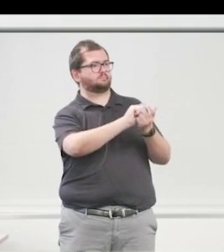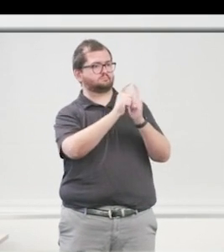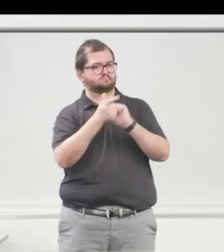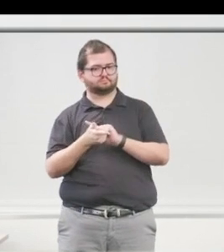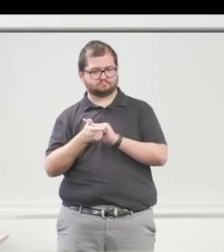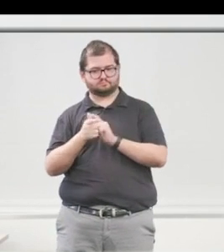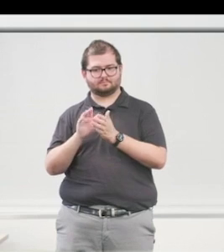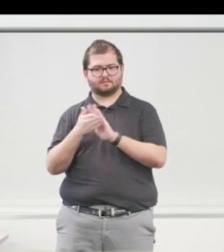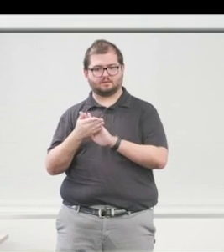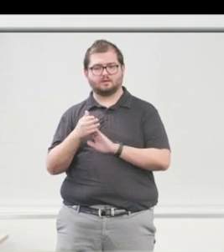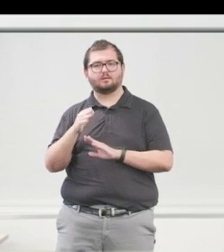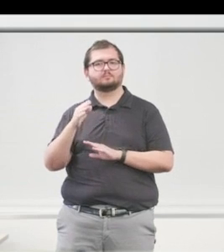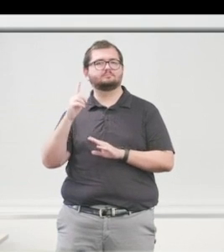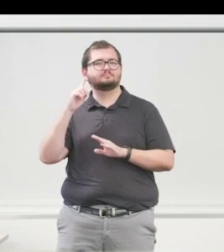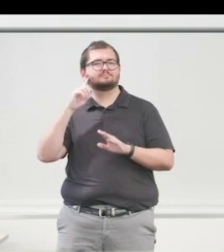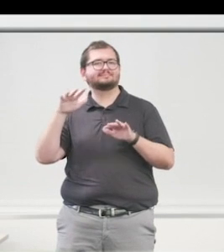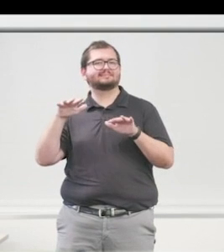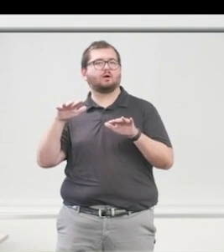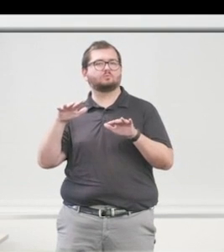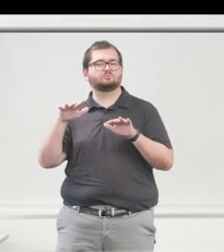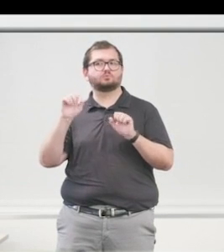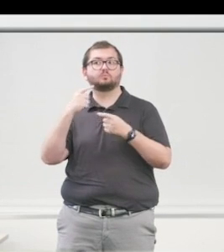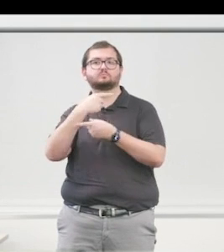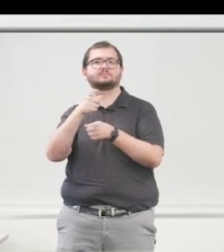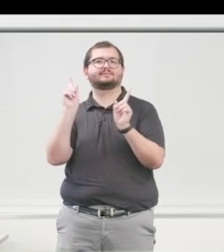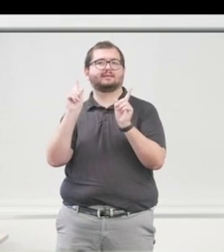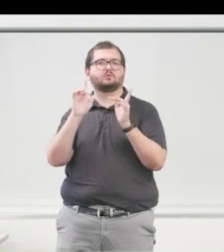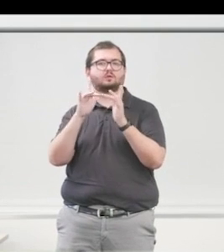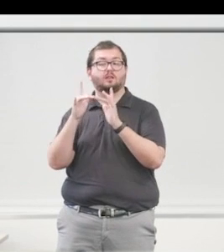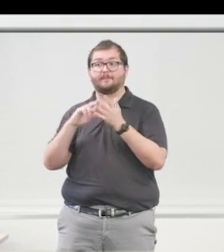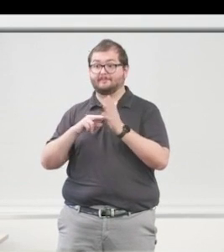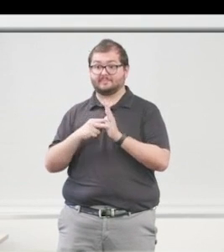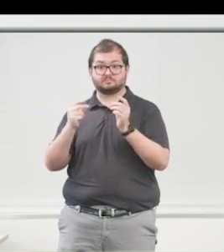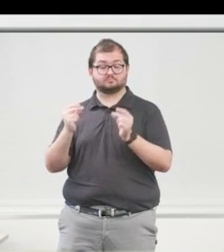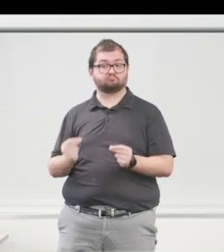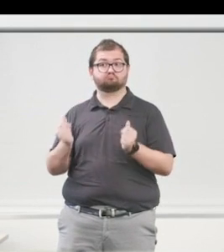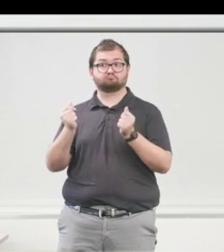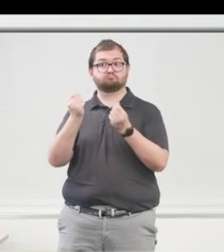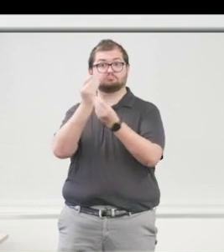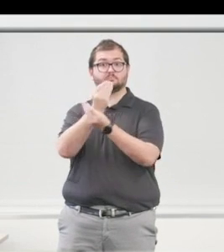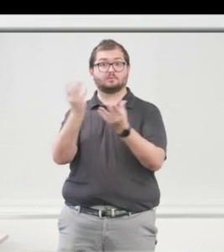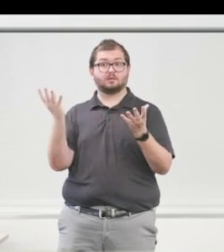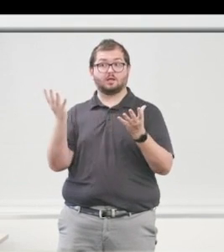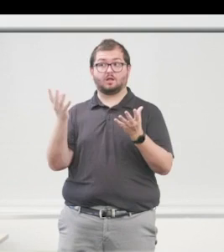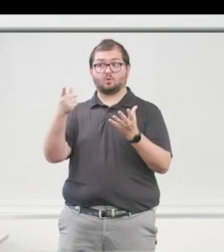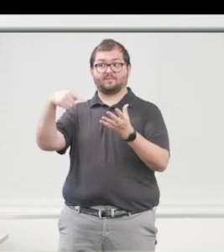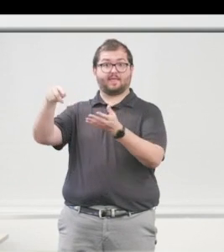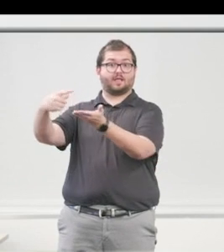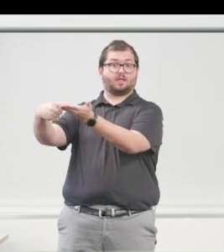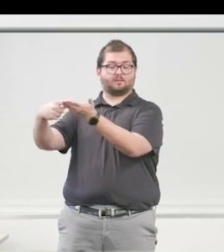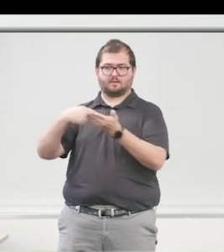we call a VOSOT or a soundbite on air. Then you have coverage immediately. It's kind of handled while you work behind the